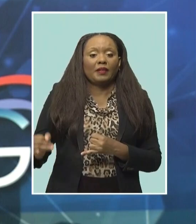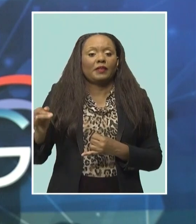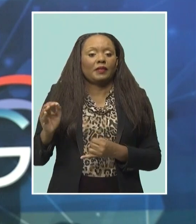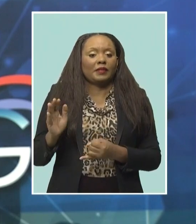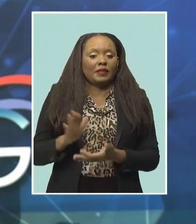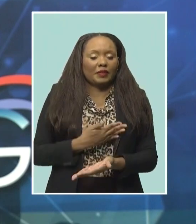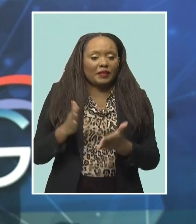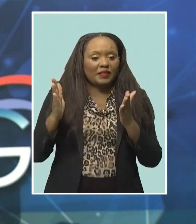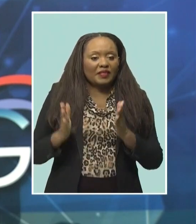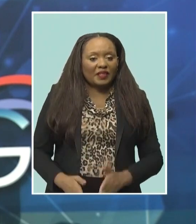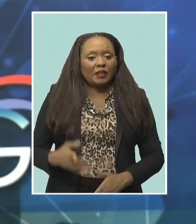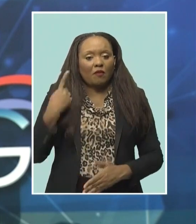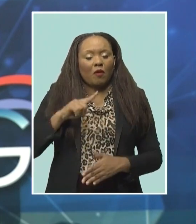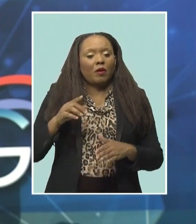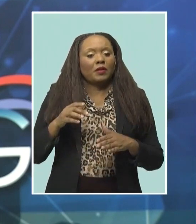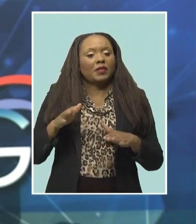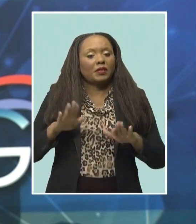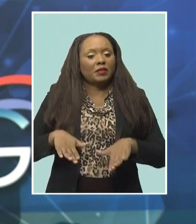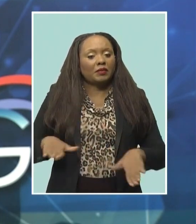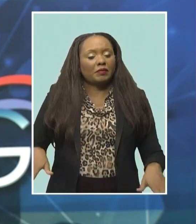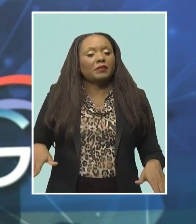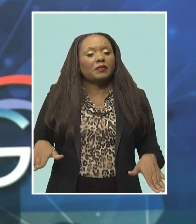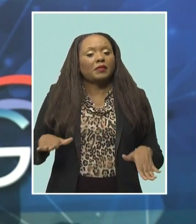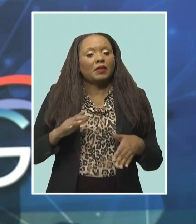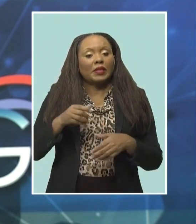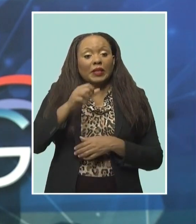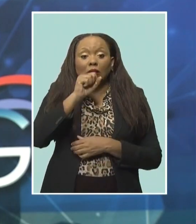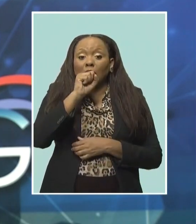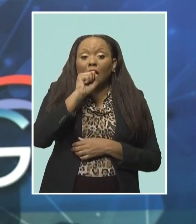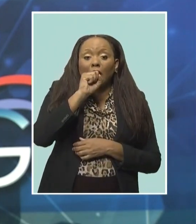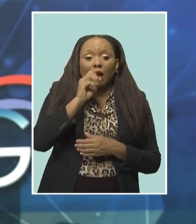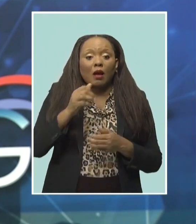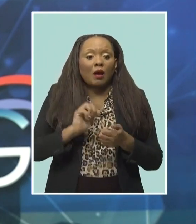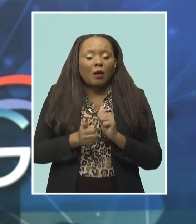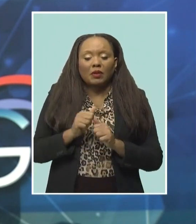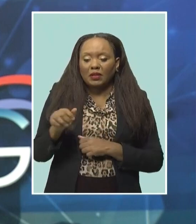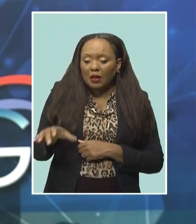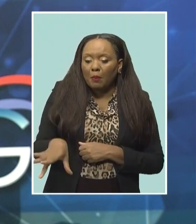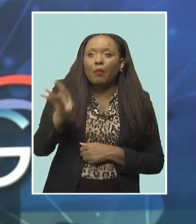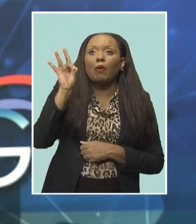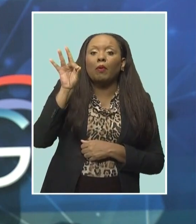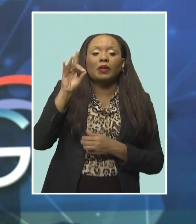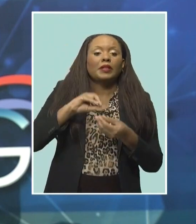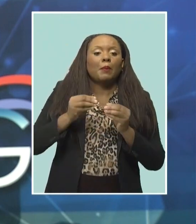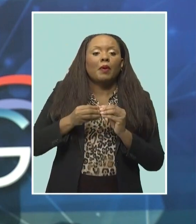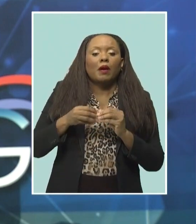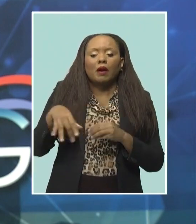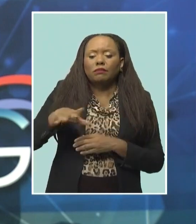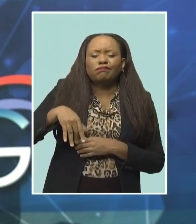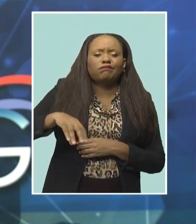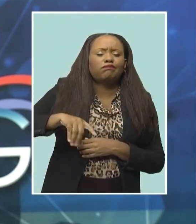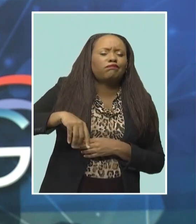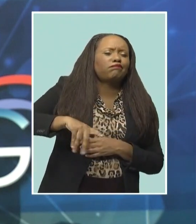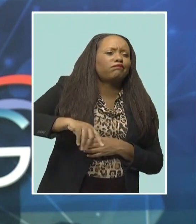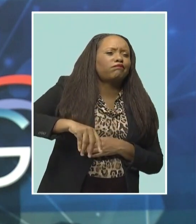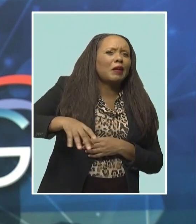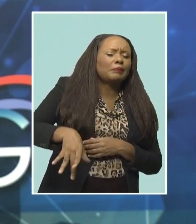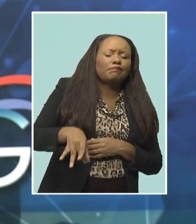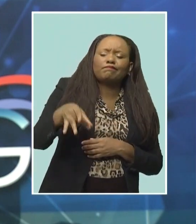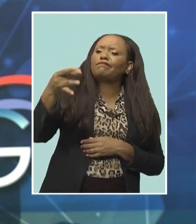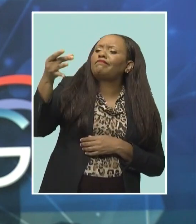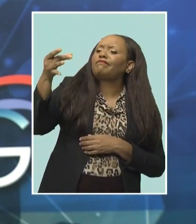which consisted of 17 15-minute segments on radio stations such as Slam, 98.1 and Hot FM. And